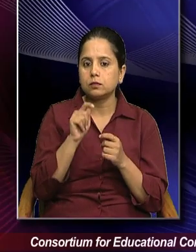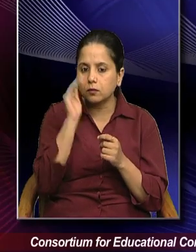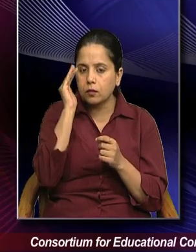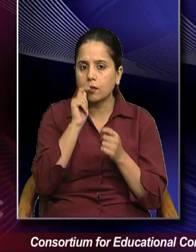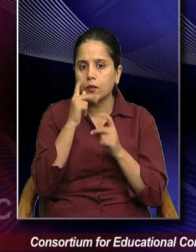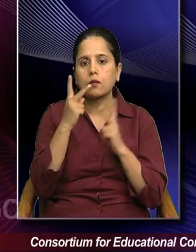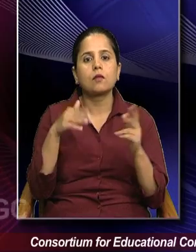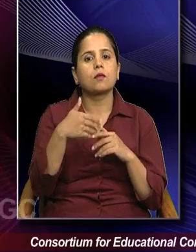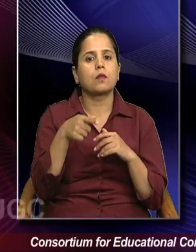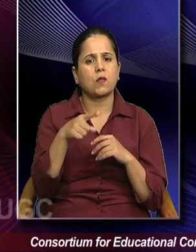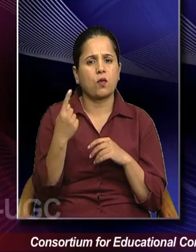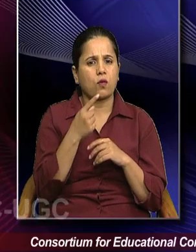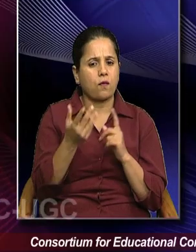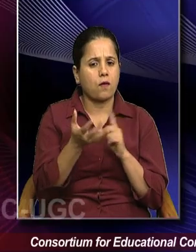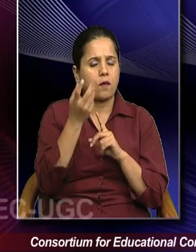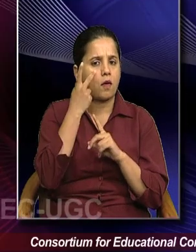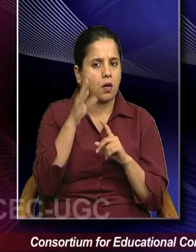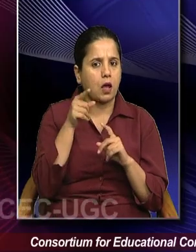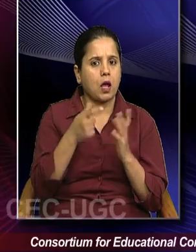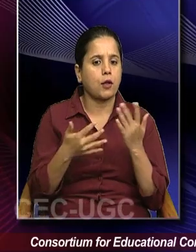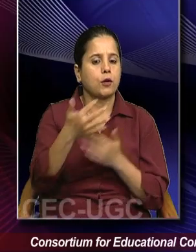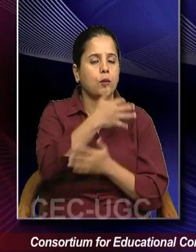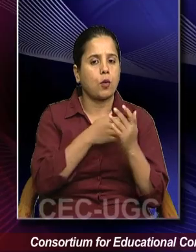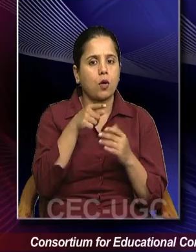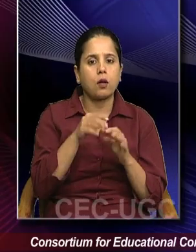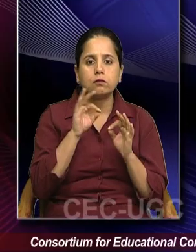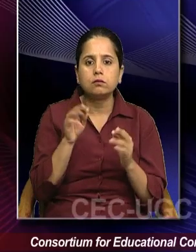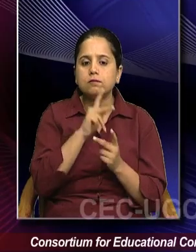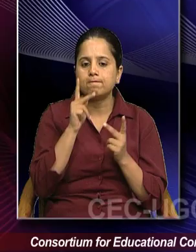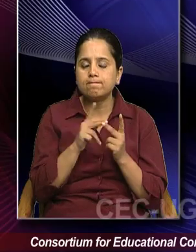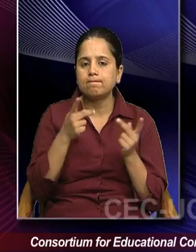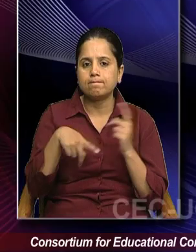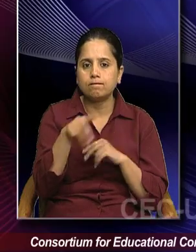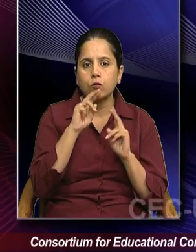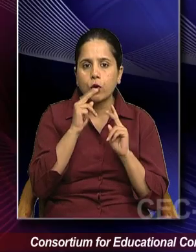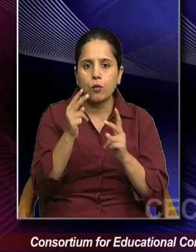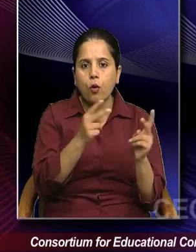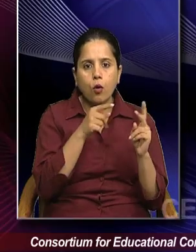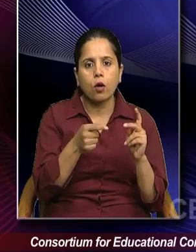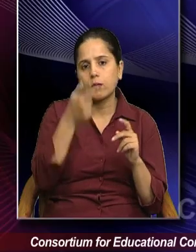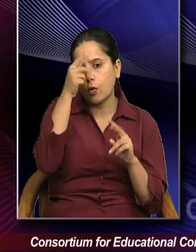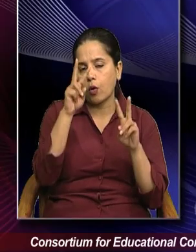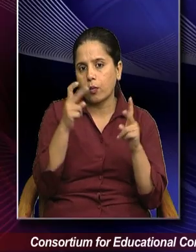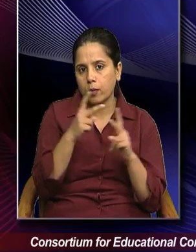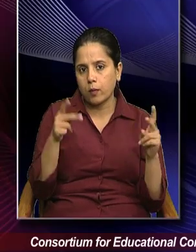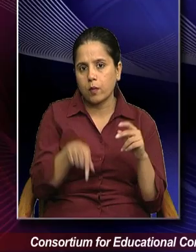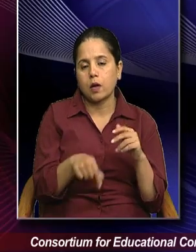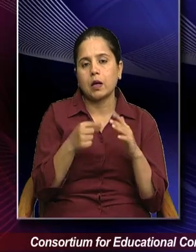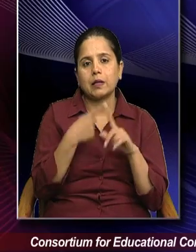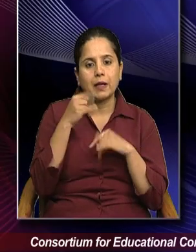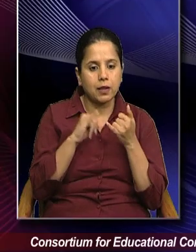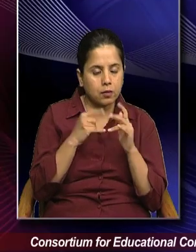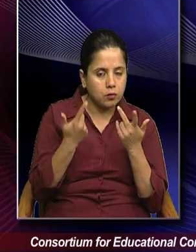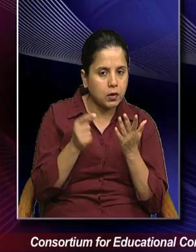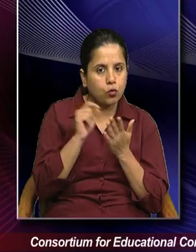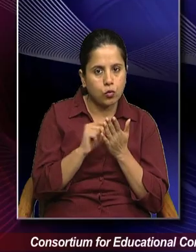that goes beyond the finding to report on effective responses to the issue. So, tips and techniques for writing media